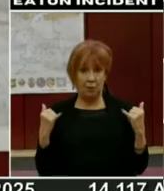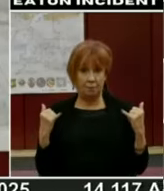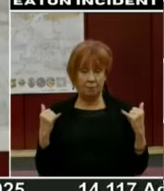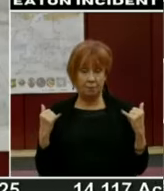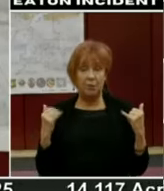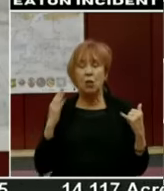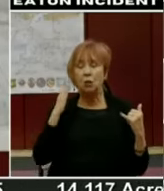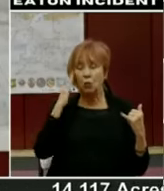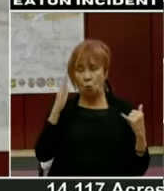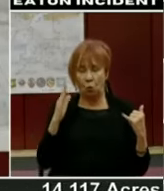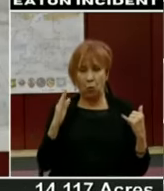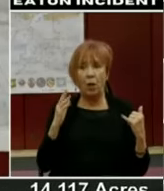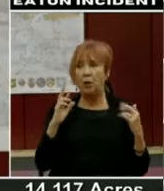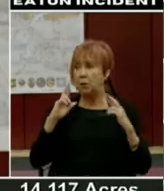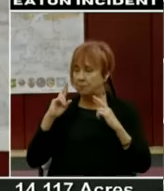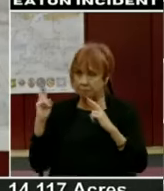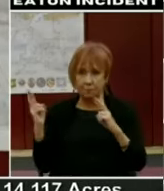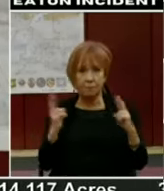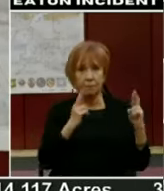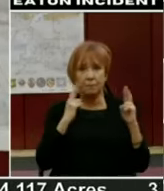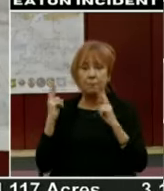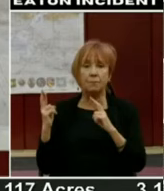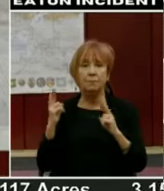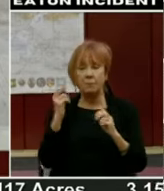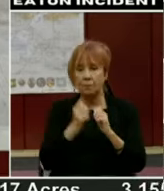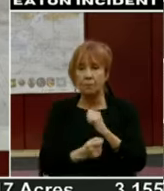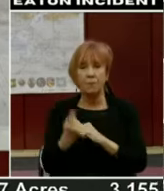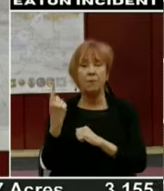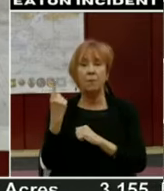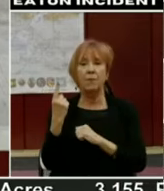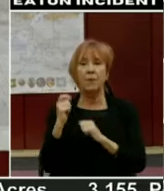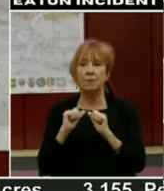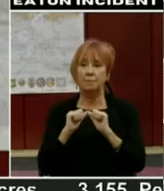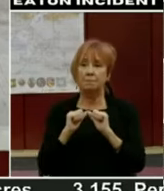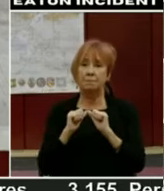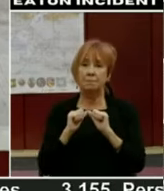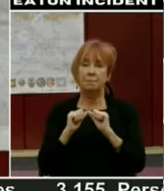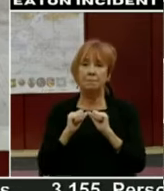treat everyone with respect and